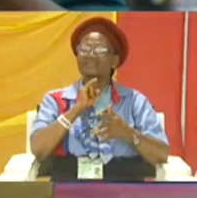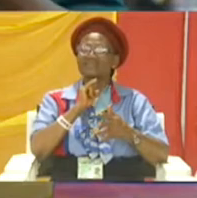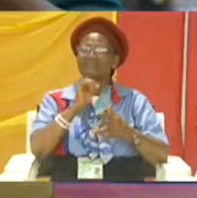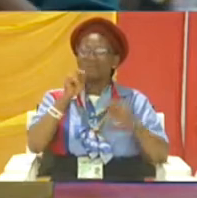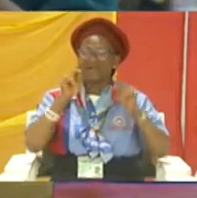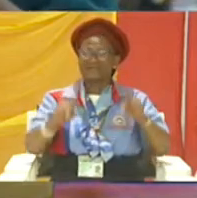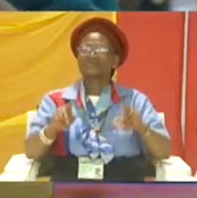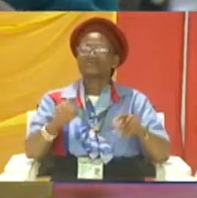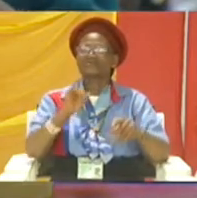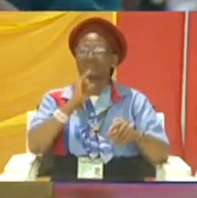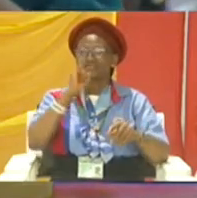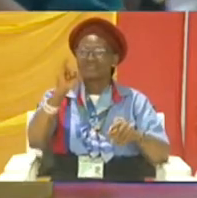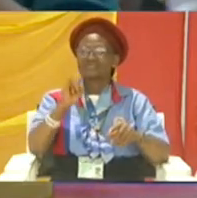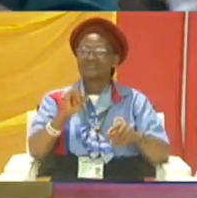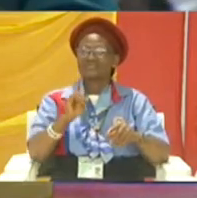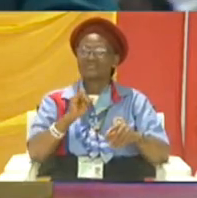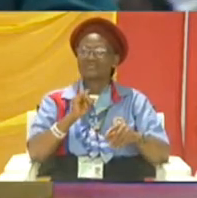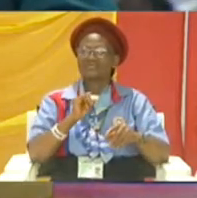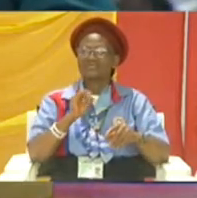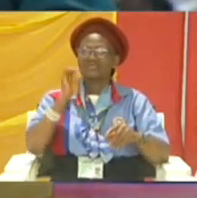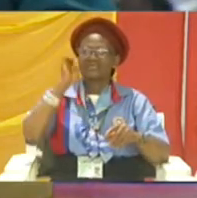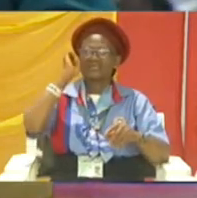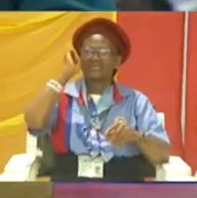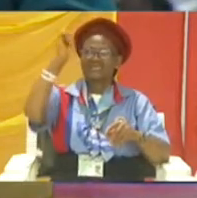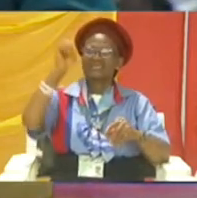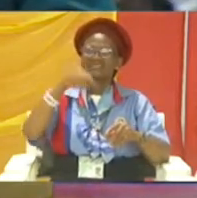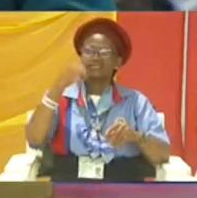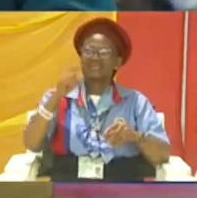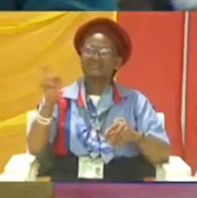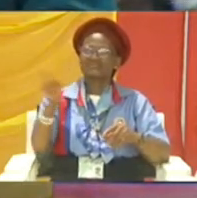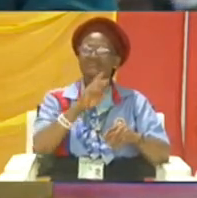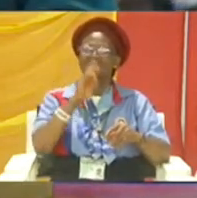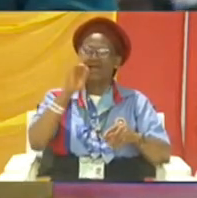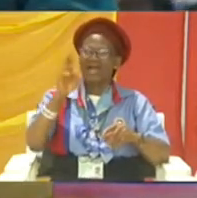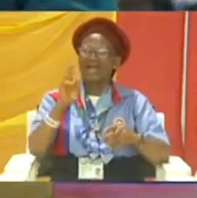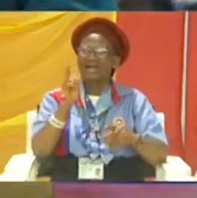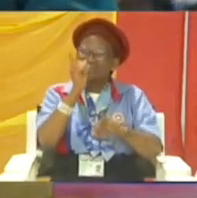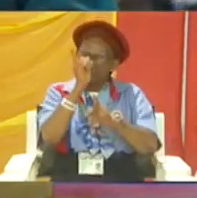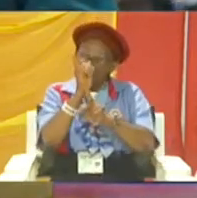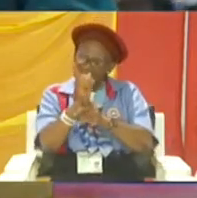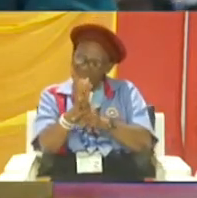you are barely average. He asked me